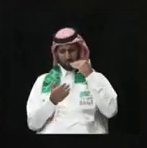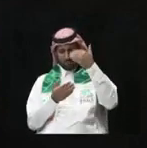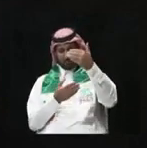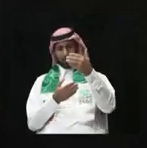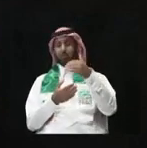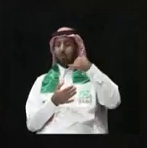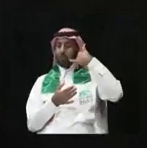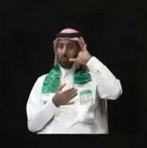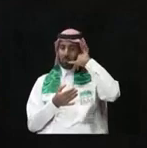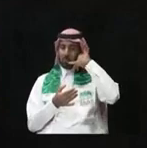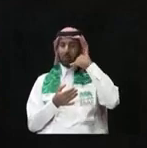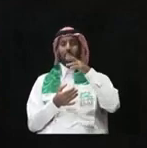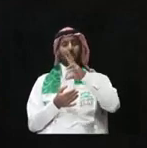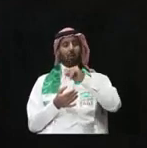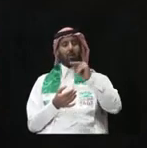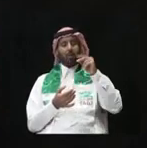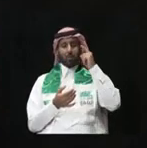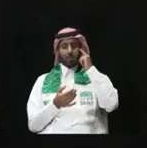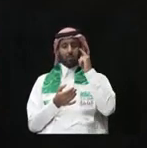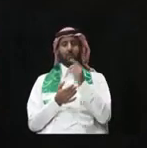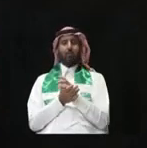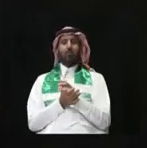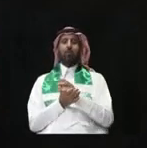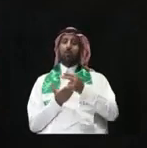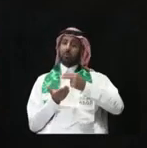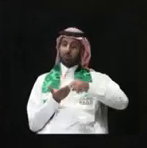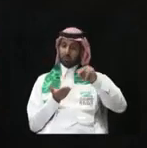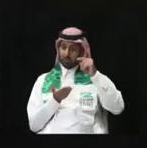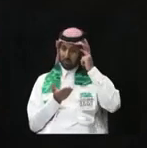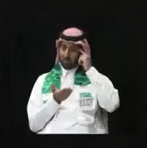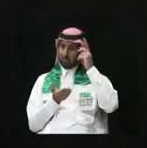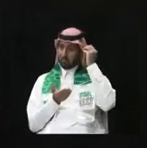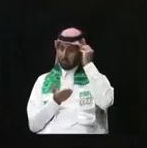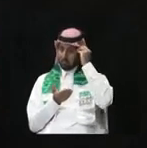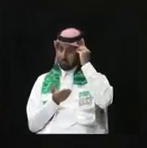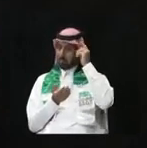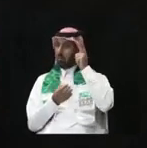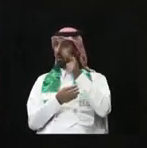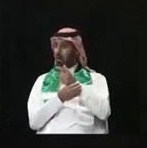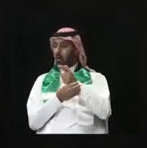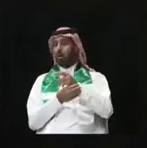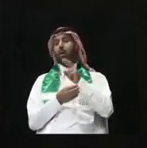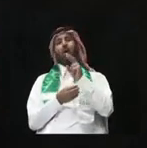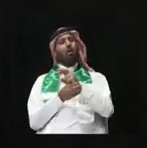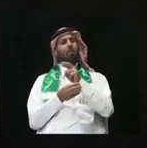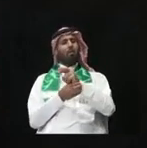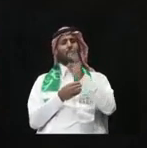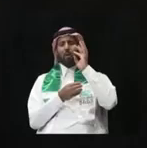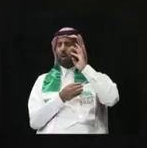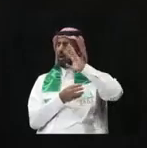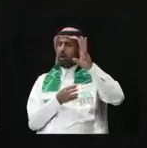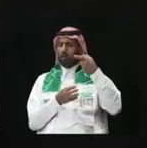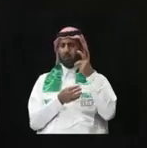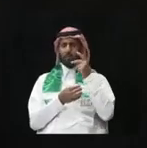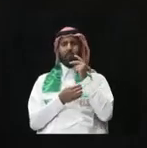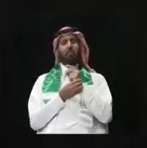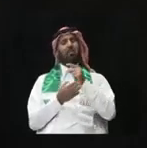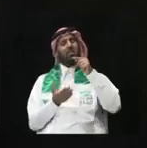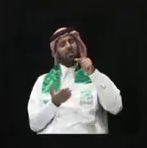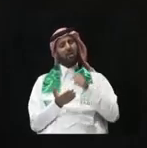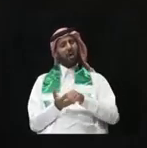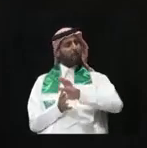call a friend. With a click, you can express your thoughts. With all you need is just a